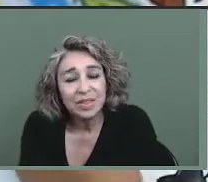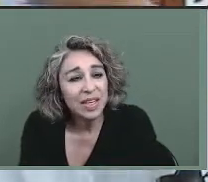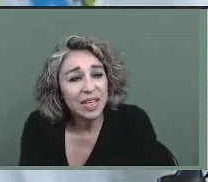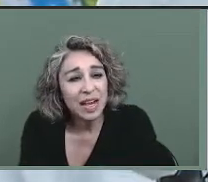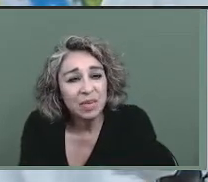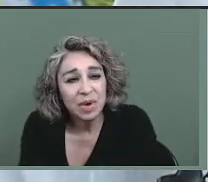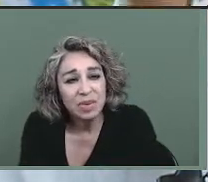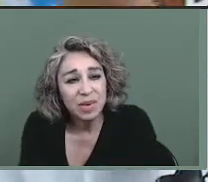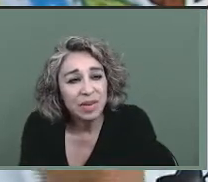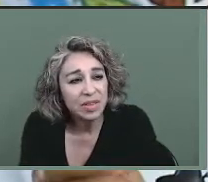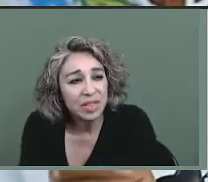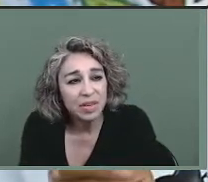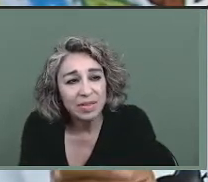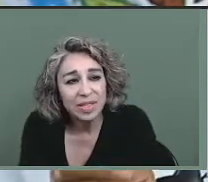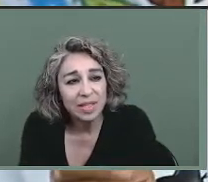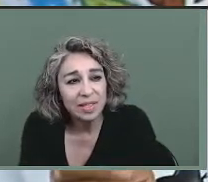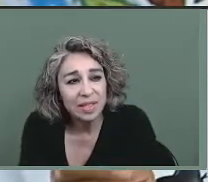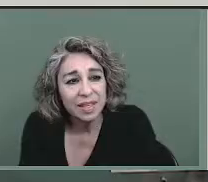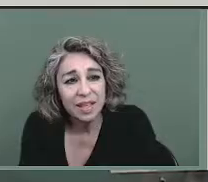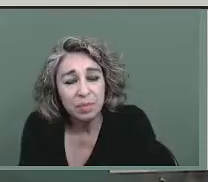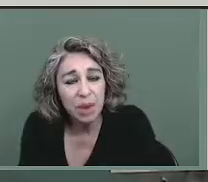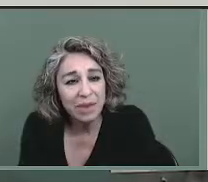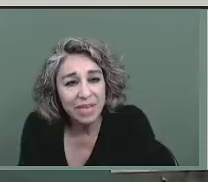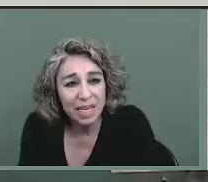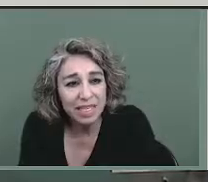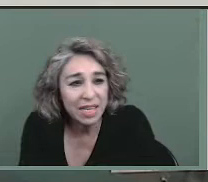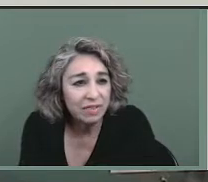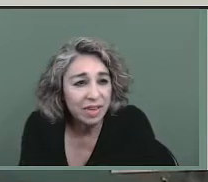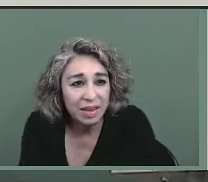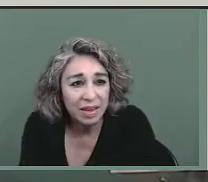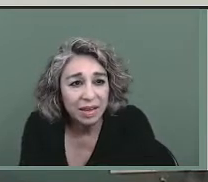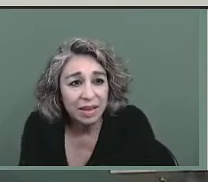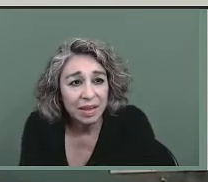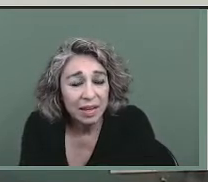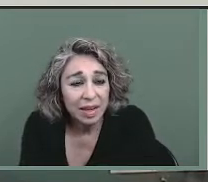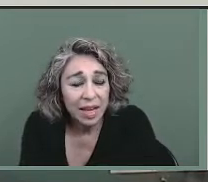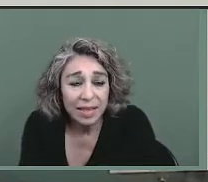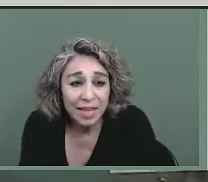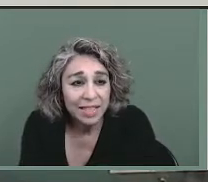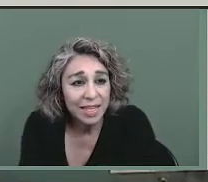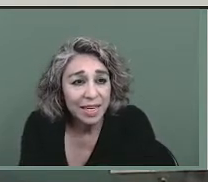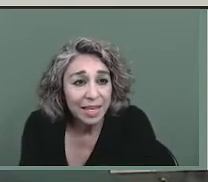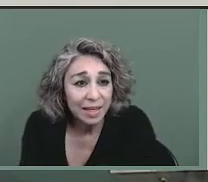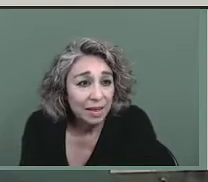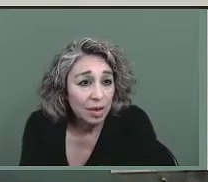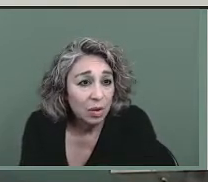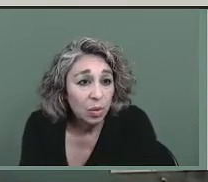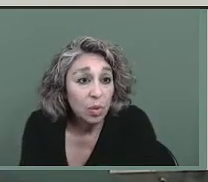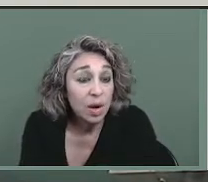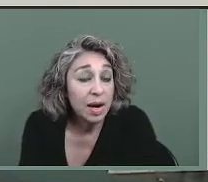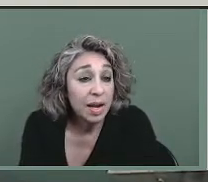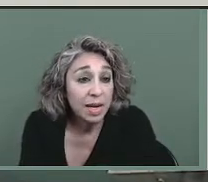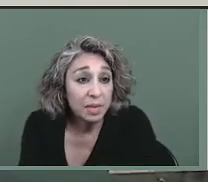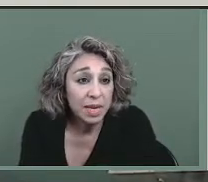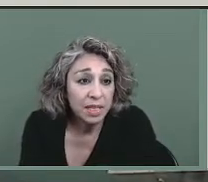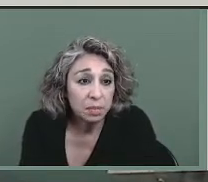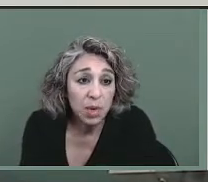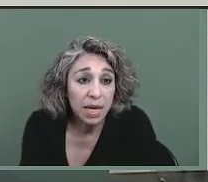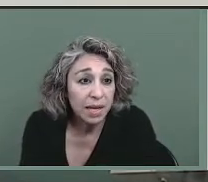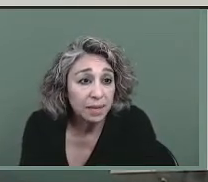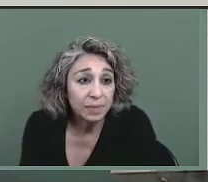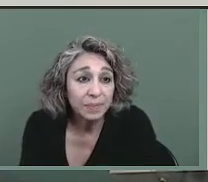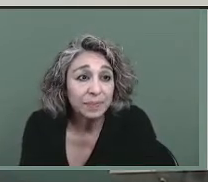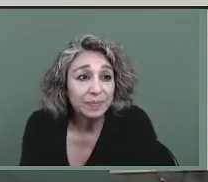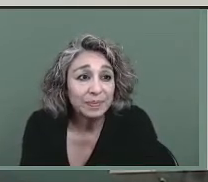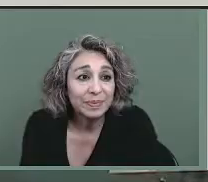So they got rid of all the services and they privatized everything. And that's ending. We're not going to be